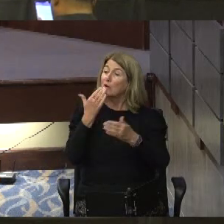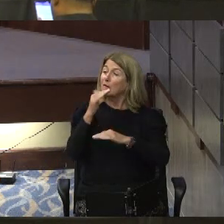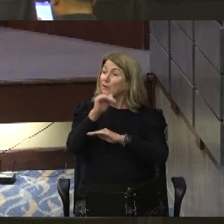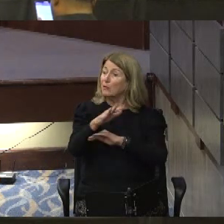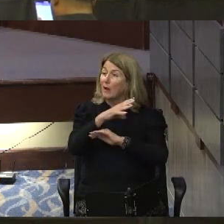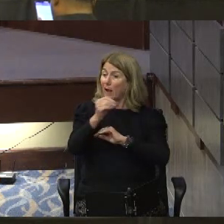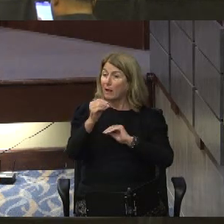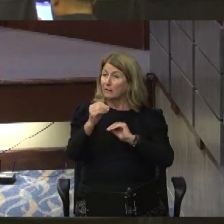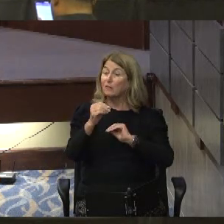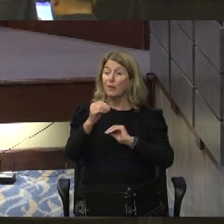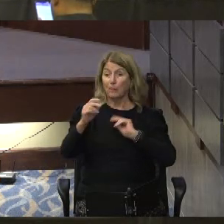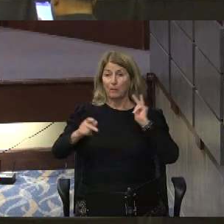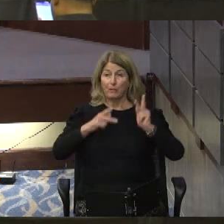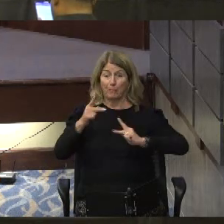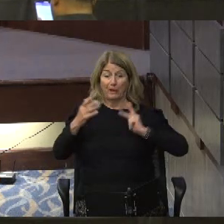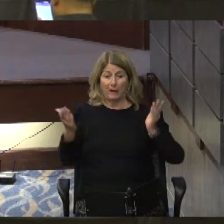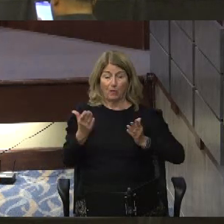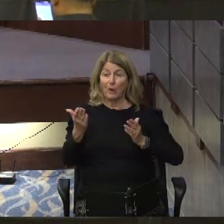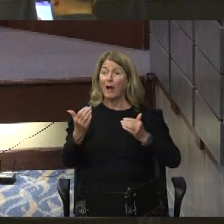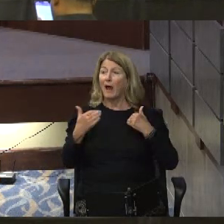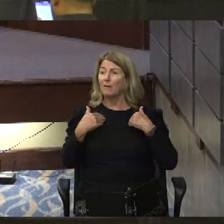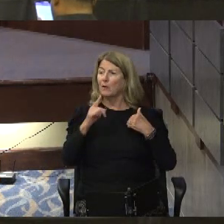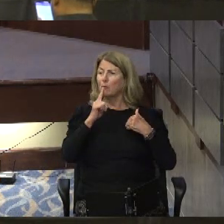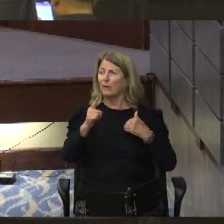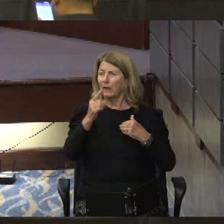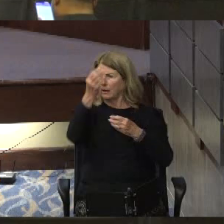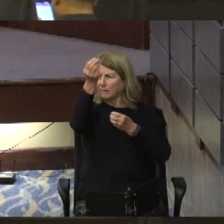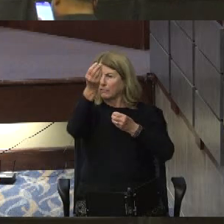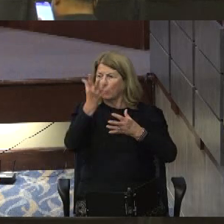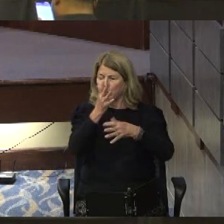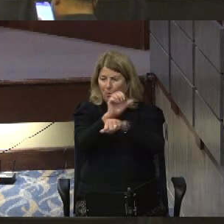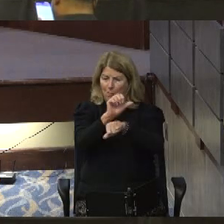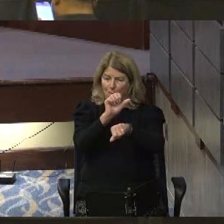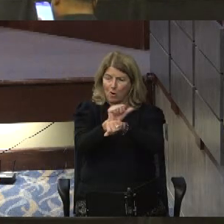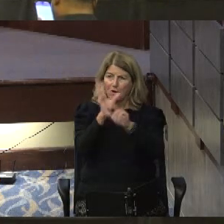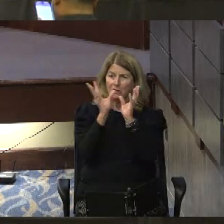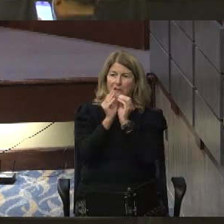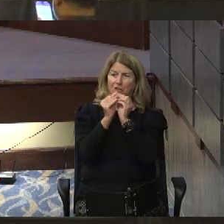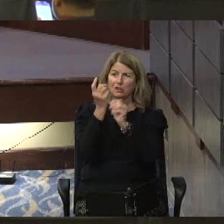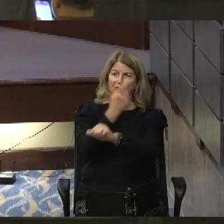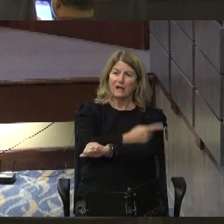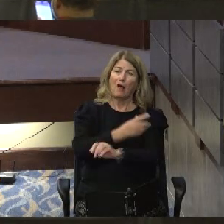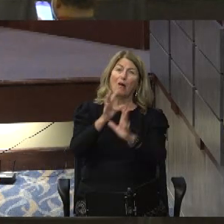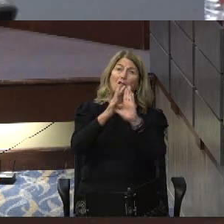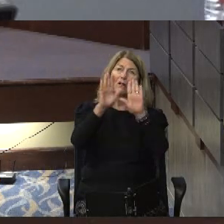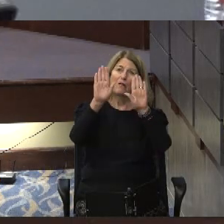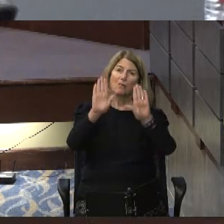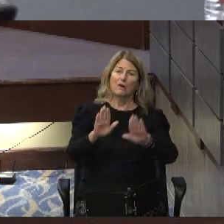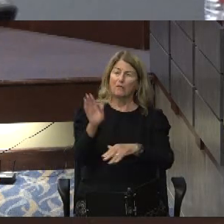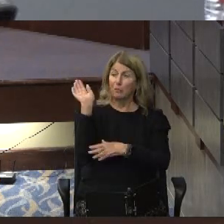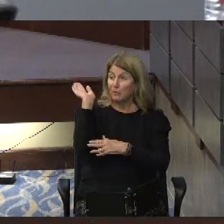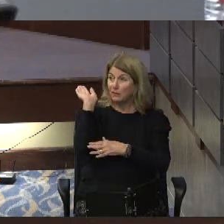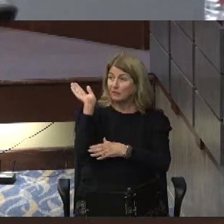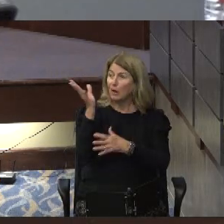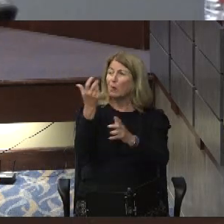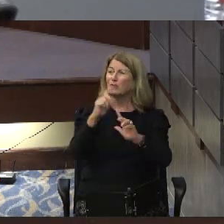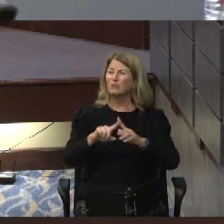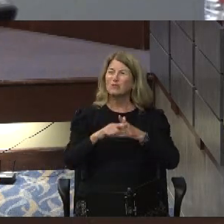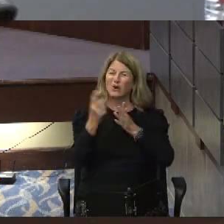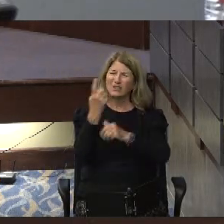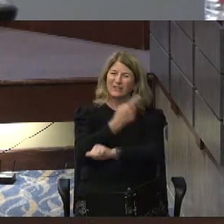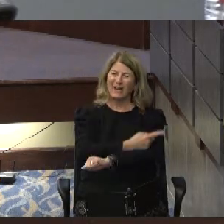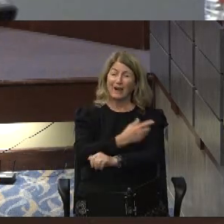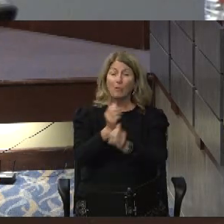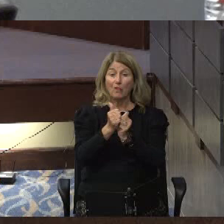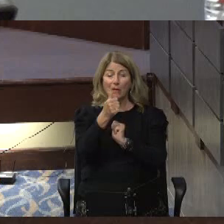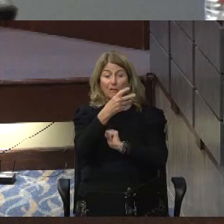got a really informative work session today, a lot of great presentations, but I wanted to start today with a